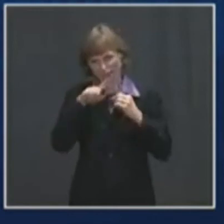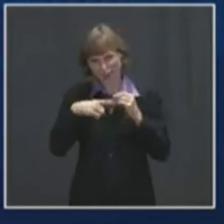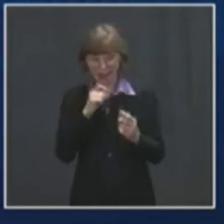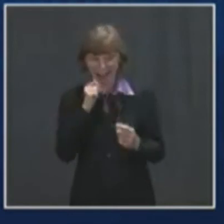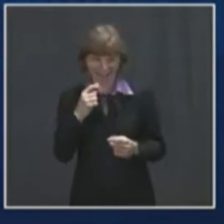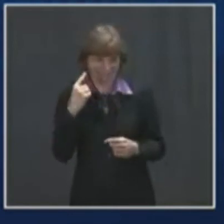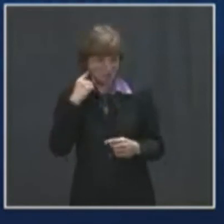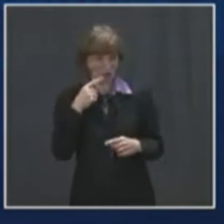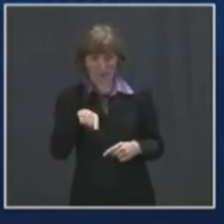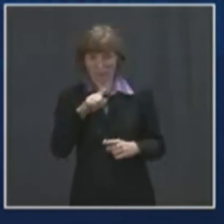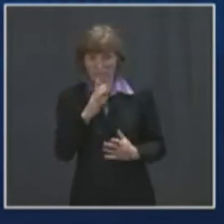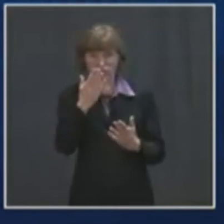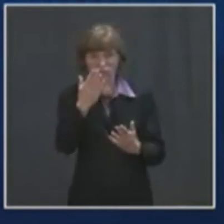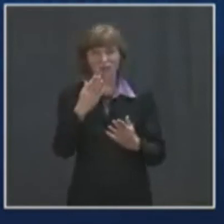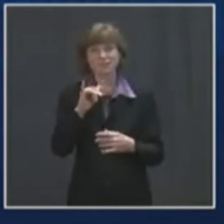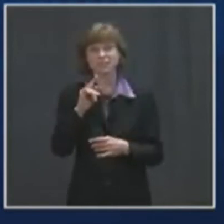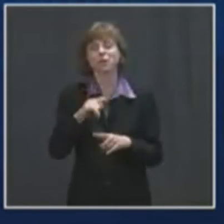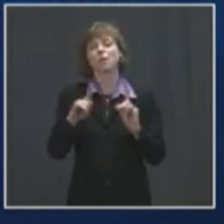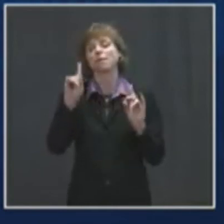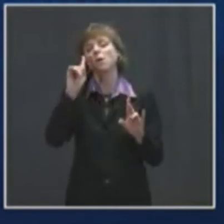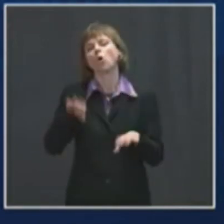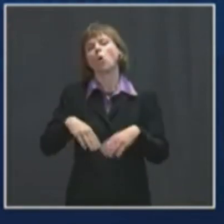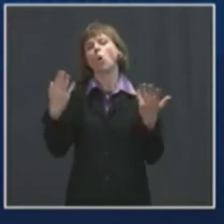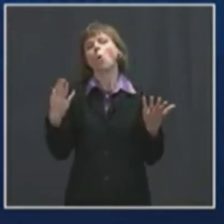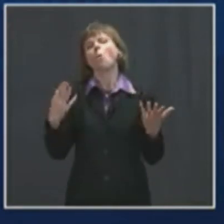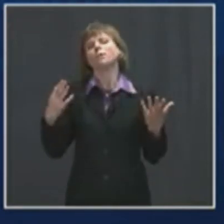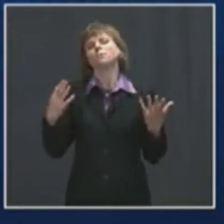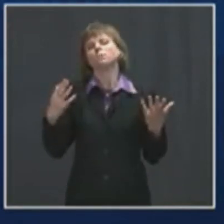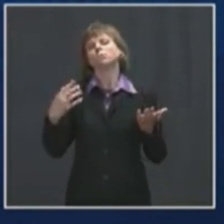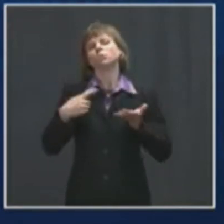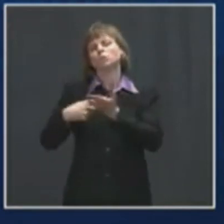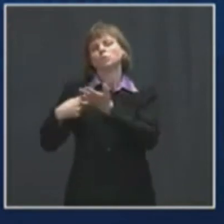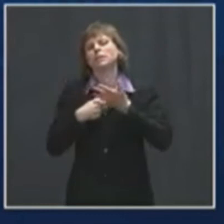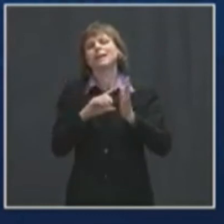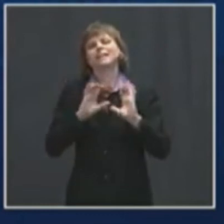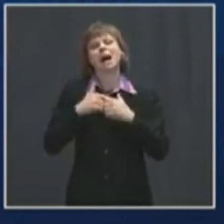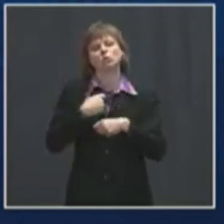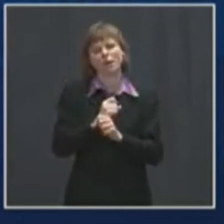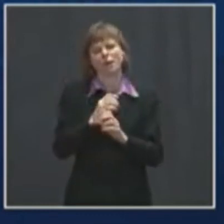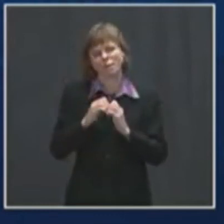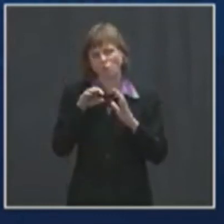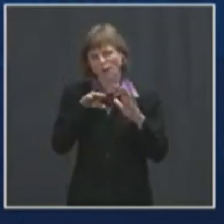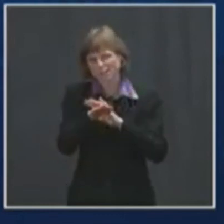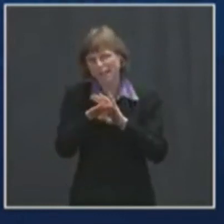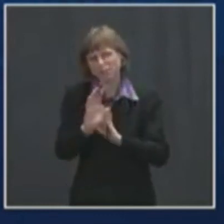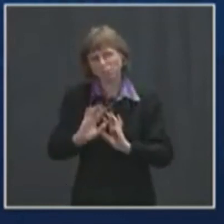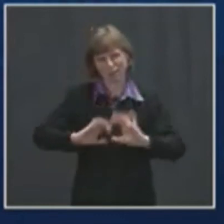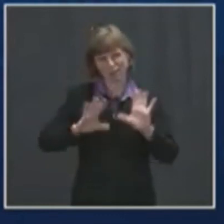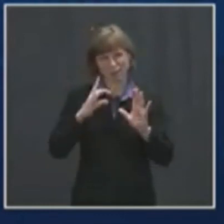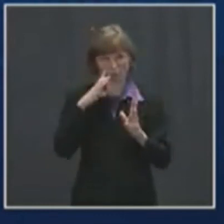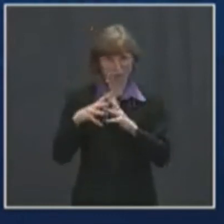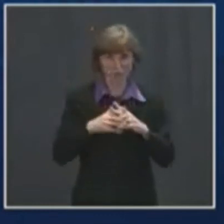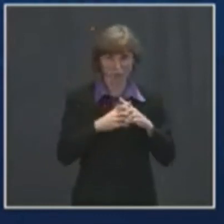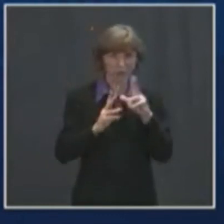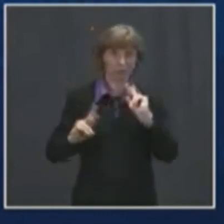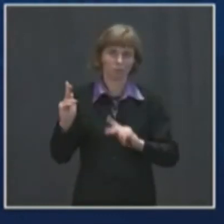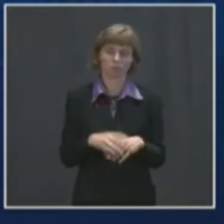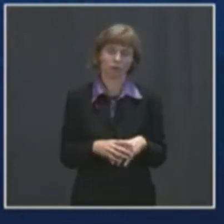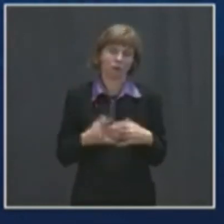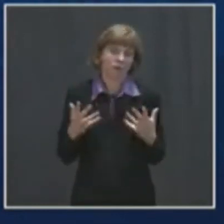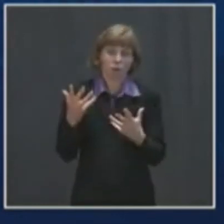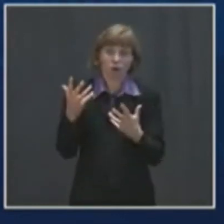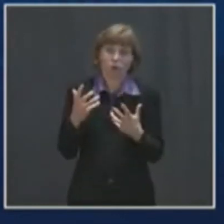very open and discussing every day ways to make this more accessible, clearer to the American people, and they just want to do it in a way that's